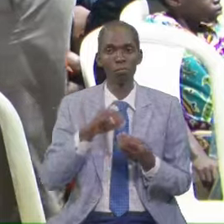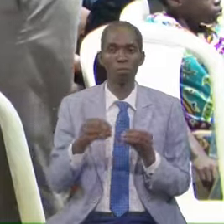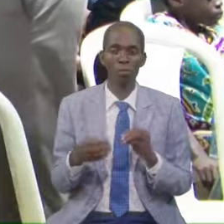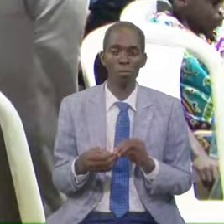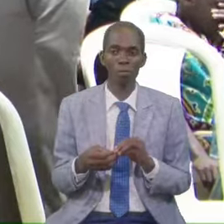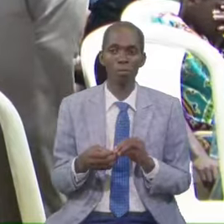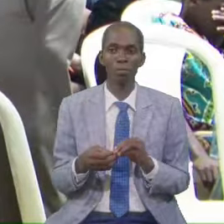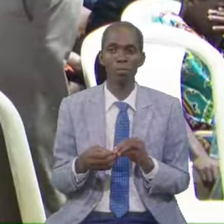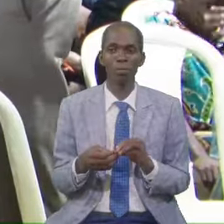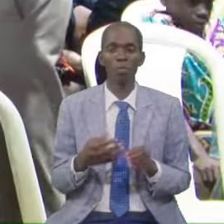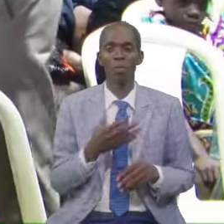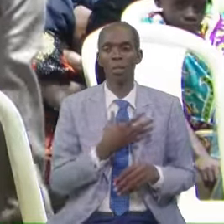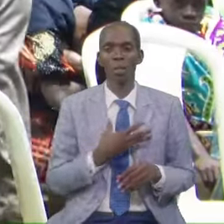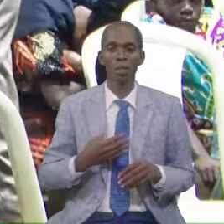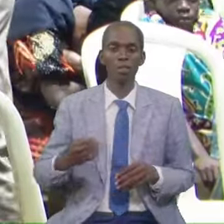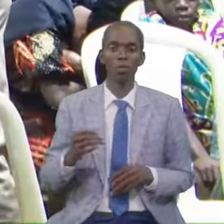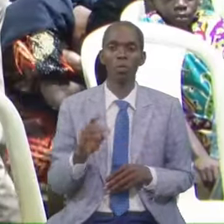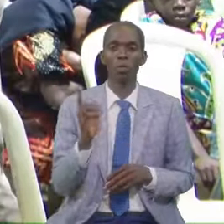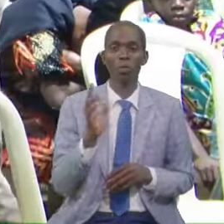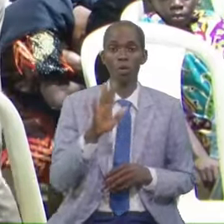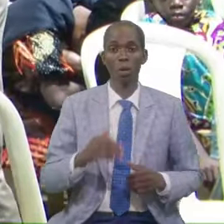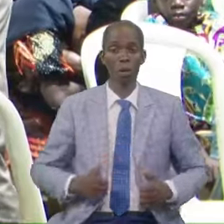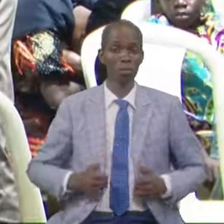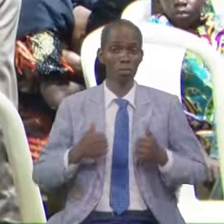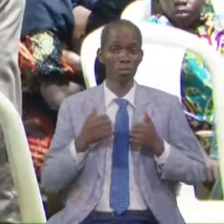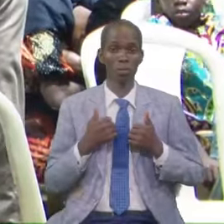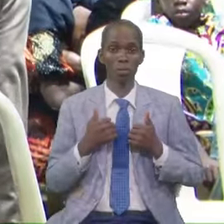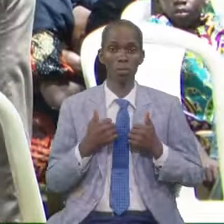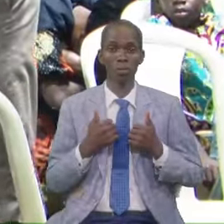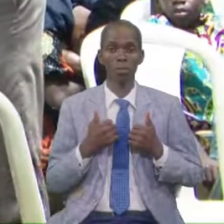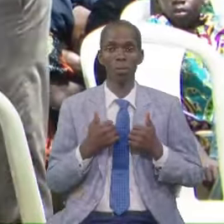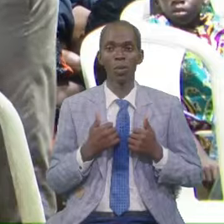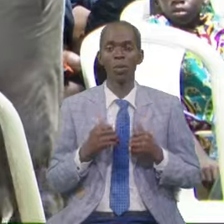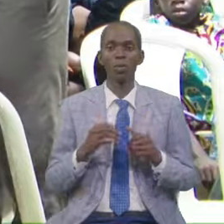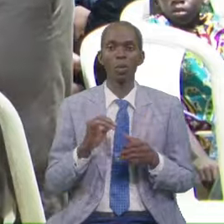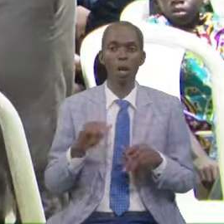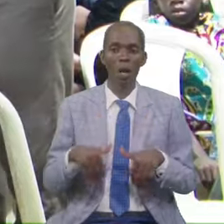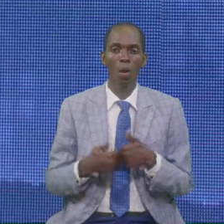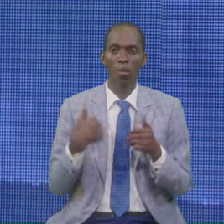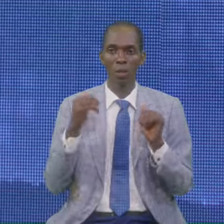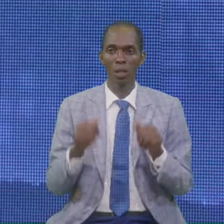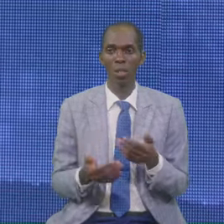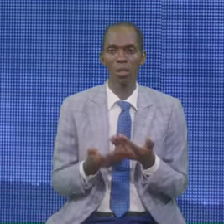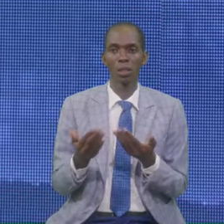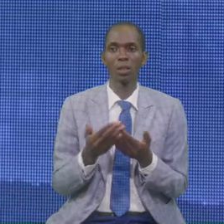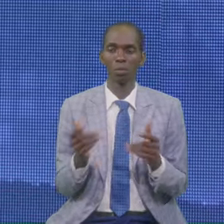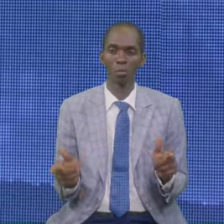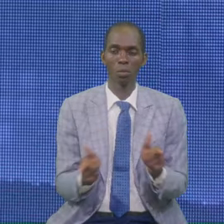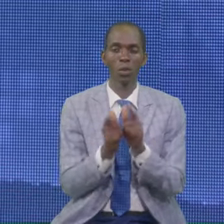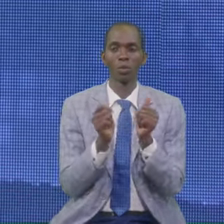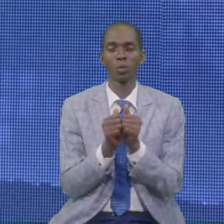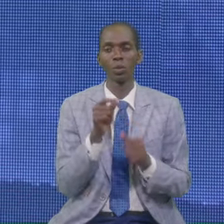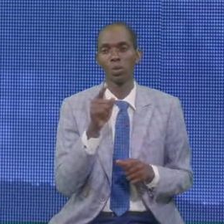and the location where we will be able to trace you, that's your address, via